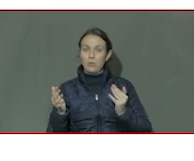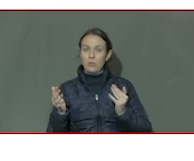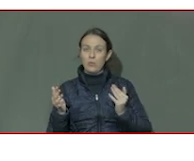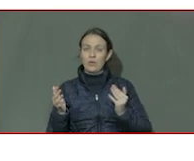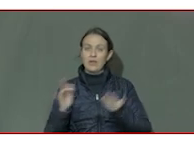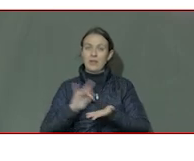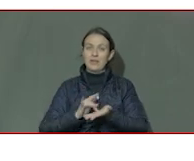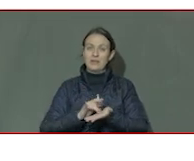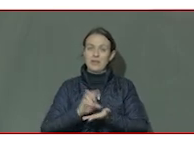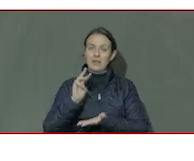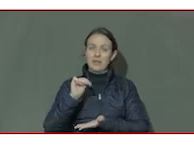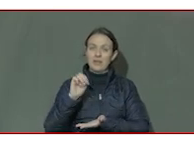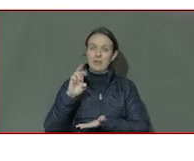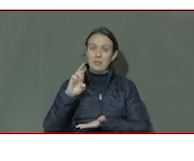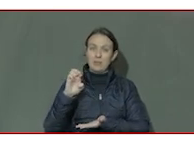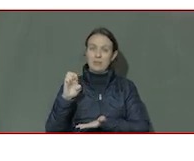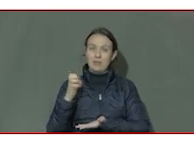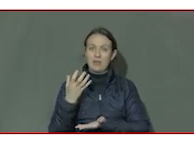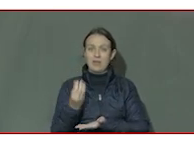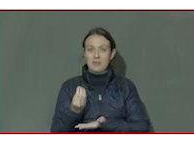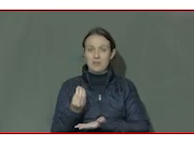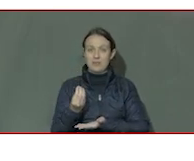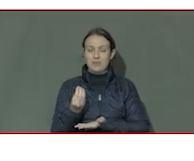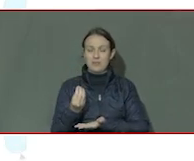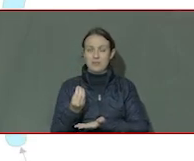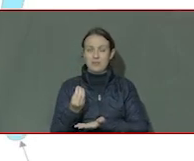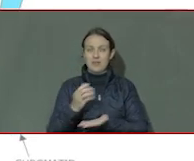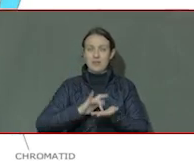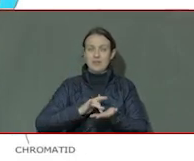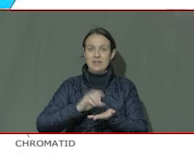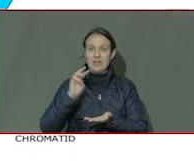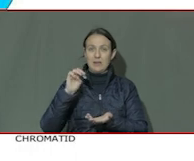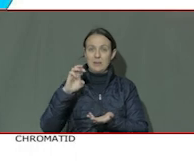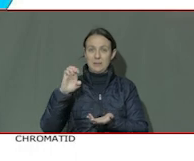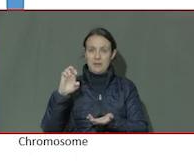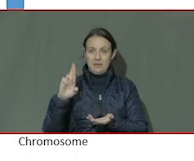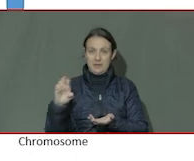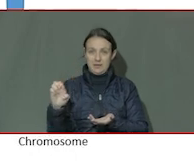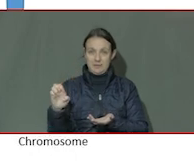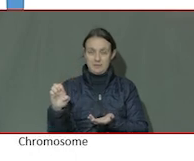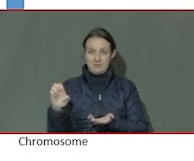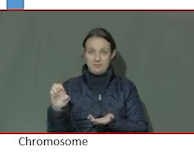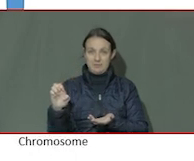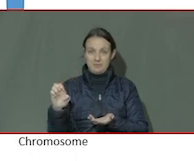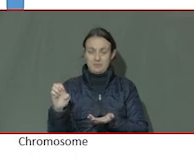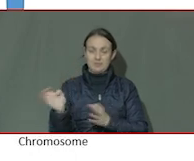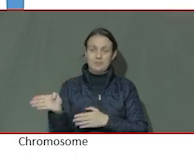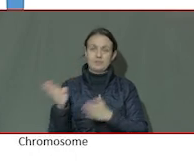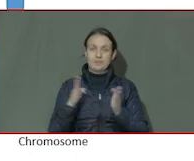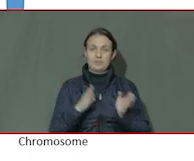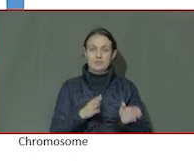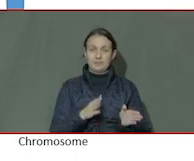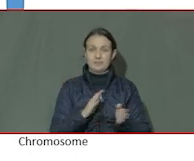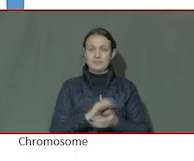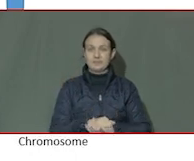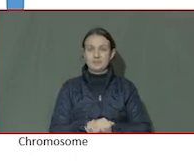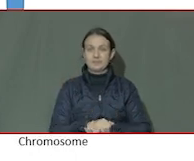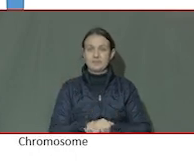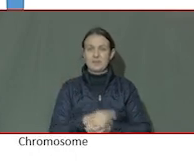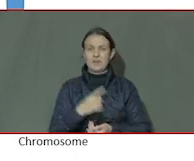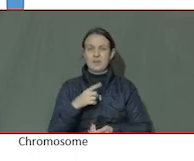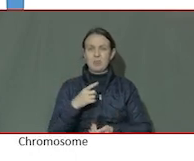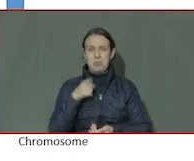centromere, chromatids, centromere there. Then, for this